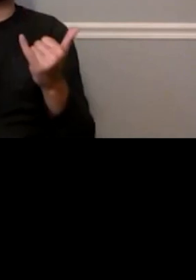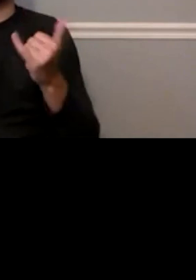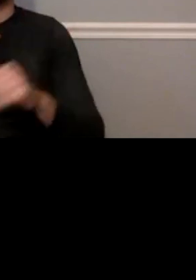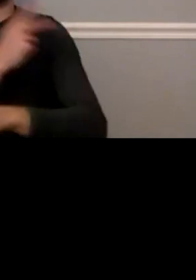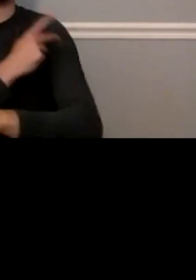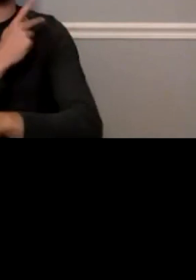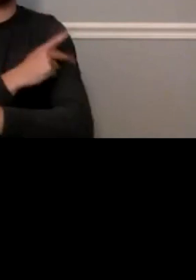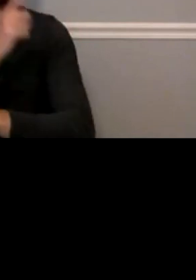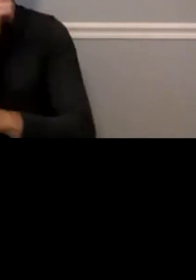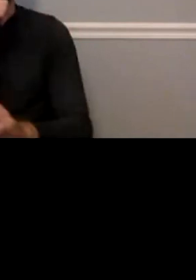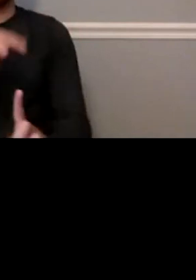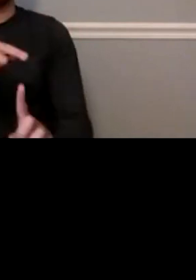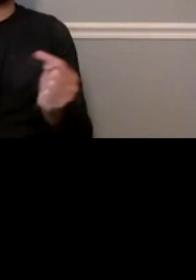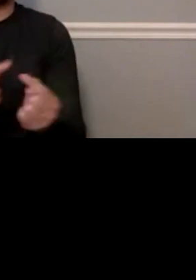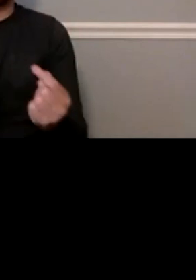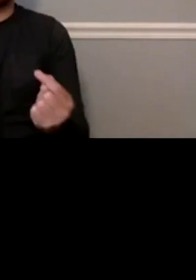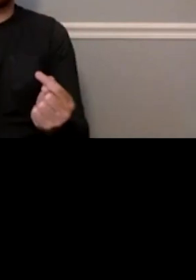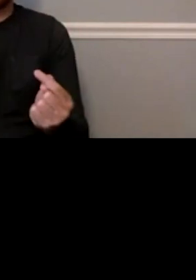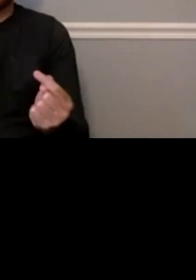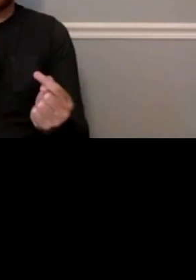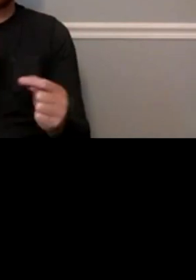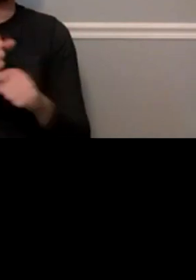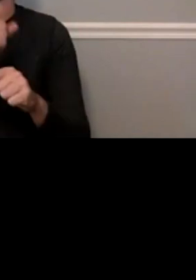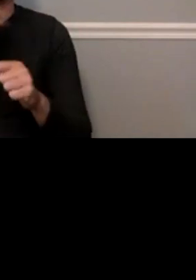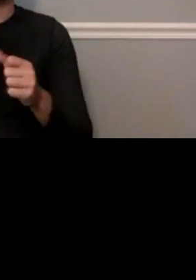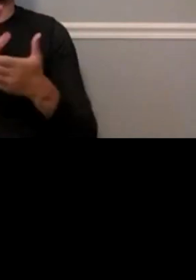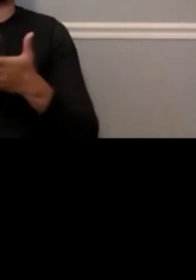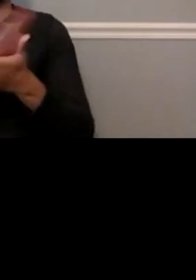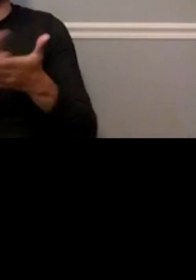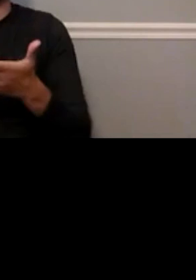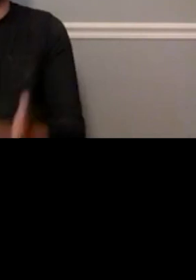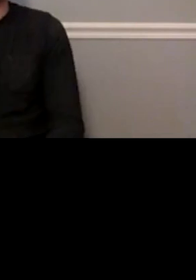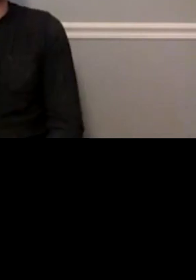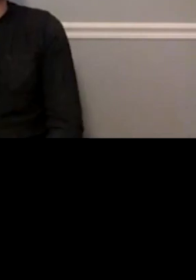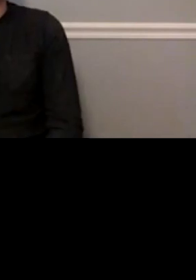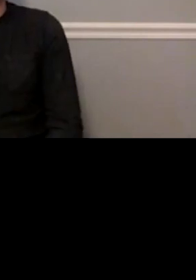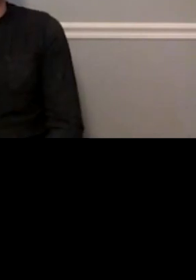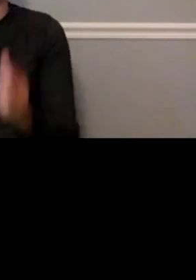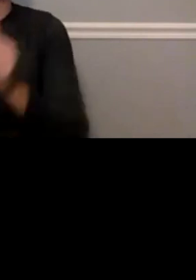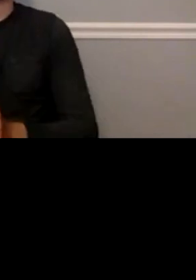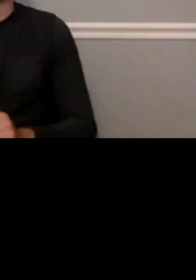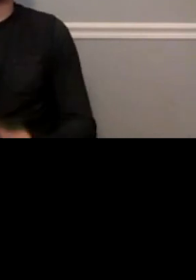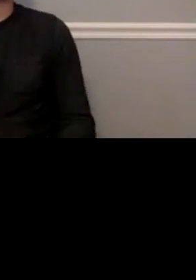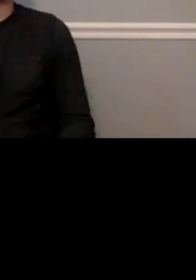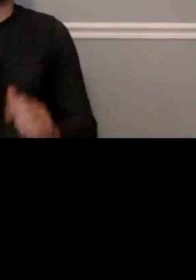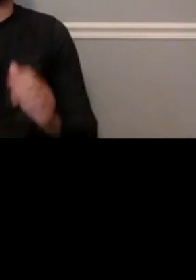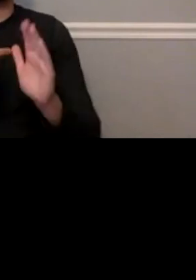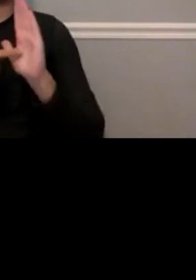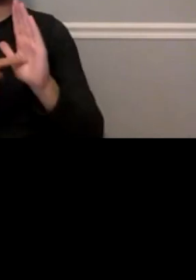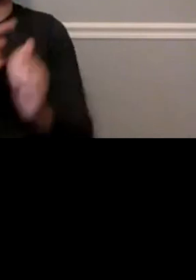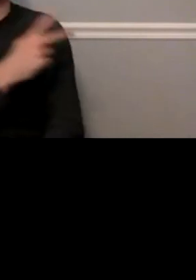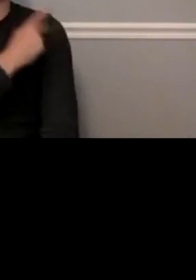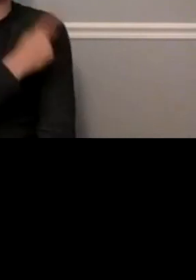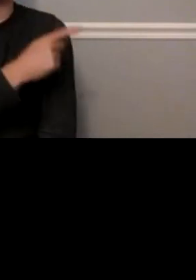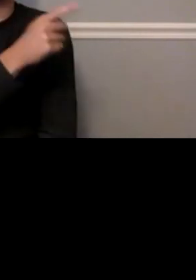actually make sure to have, if you want, a clean model. For example, most of the data I showed here comes from patients who are not